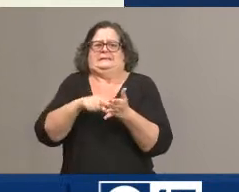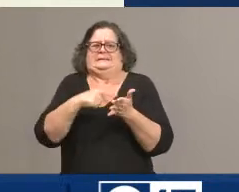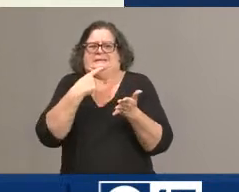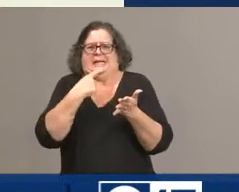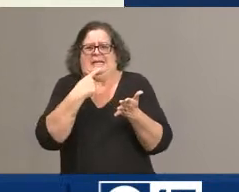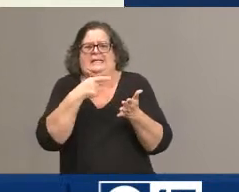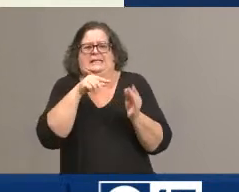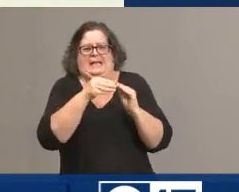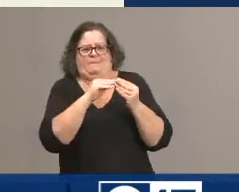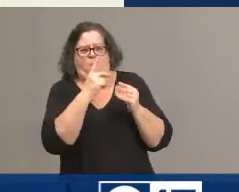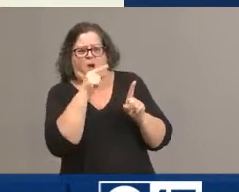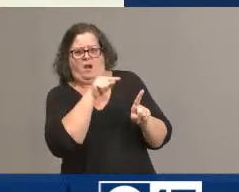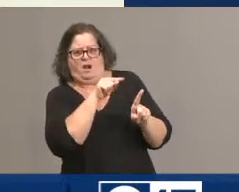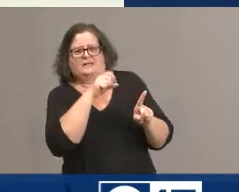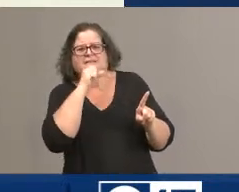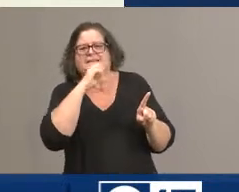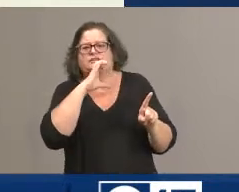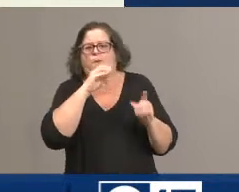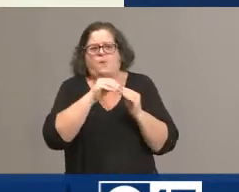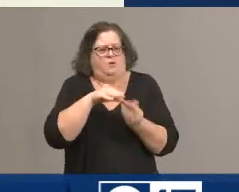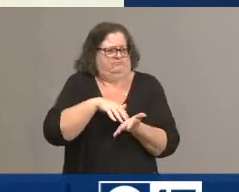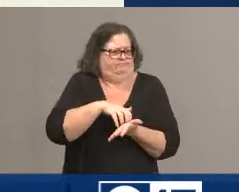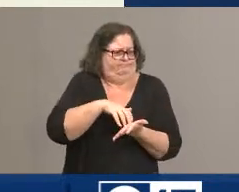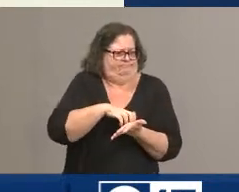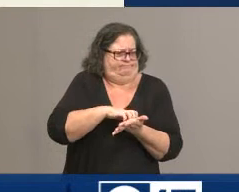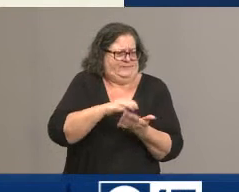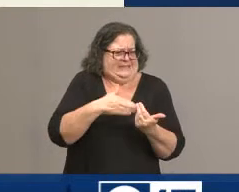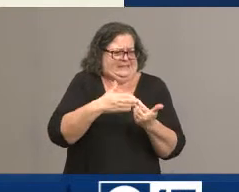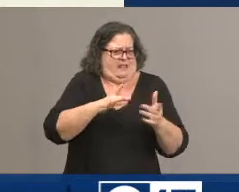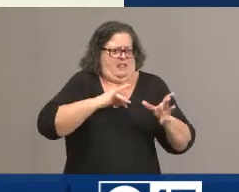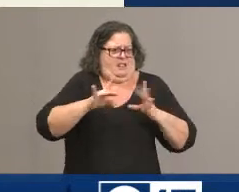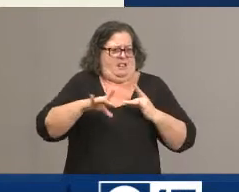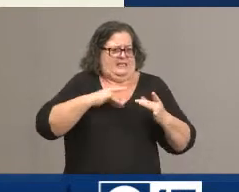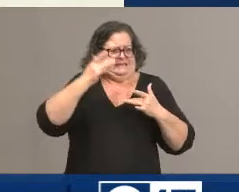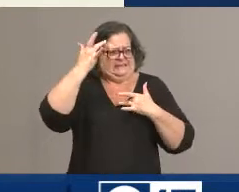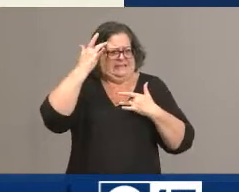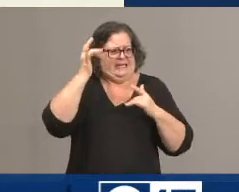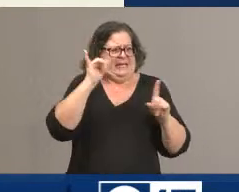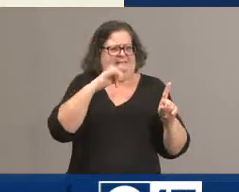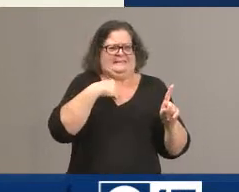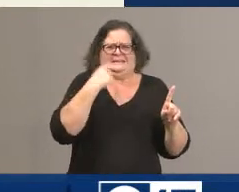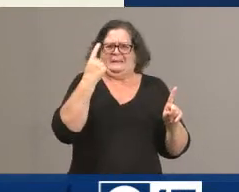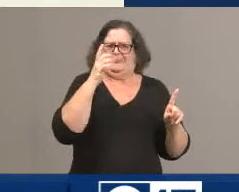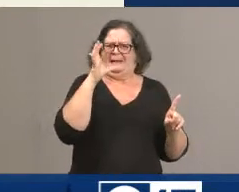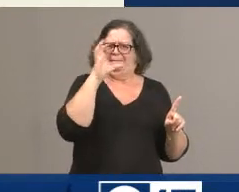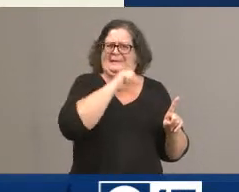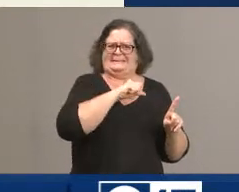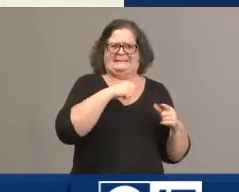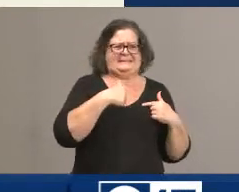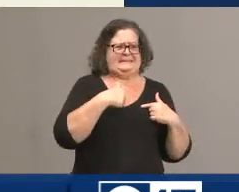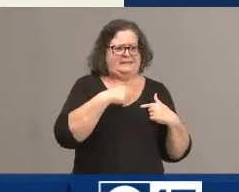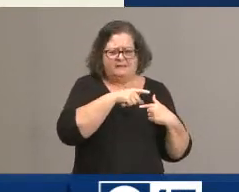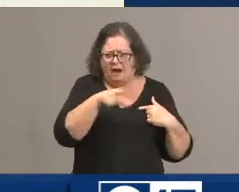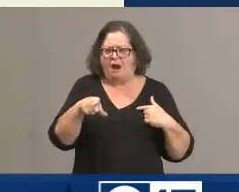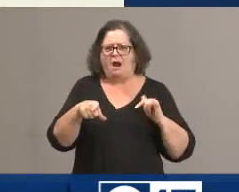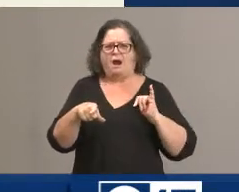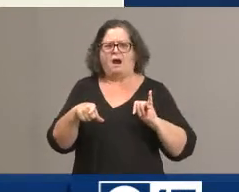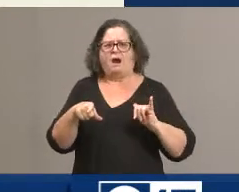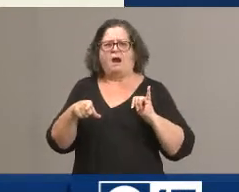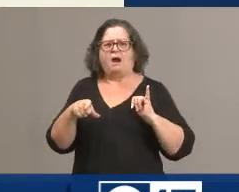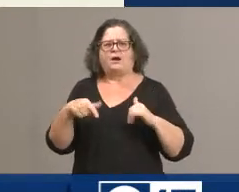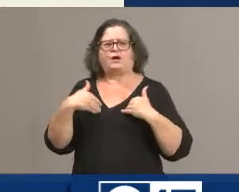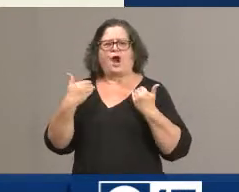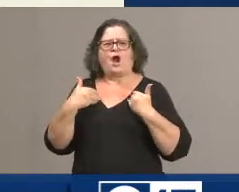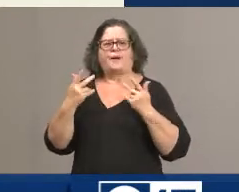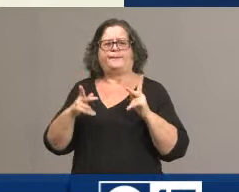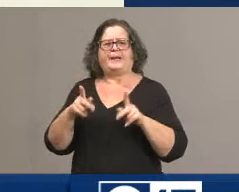along the way, it was that young people were not in danger of the disease or the virus.